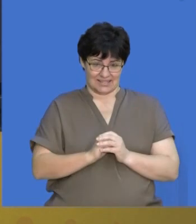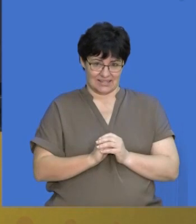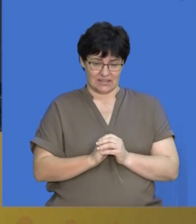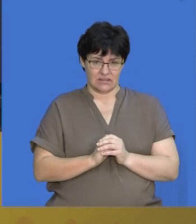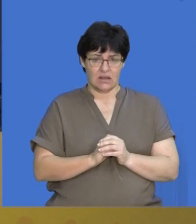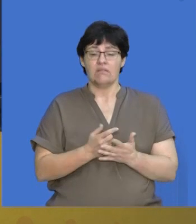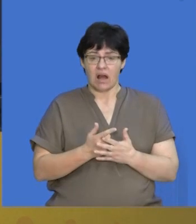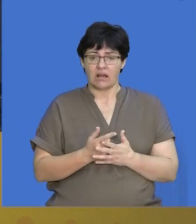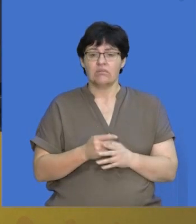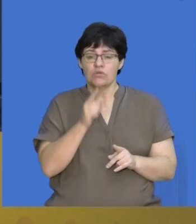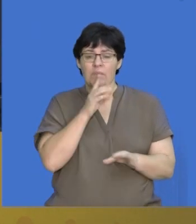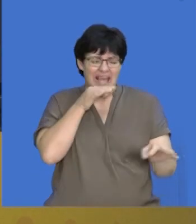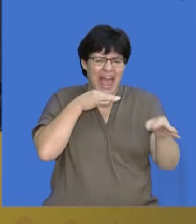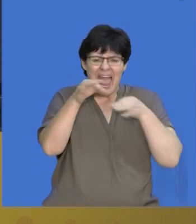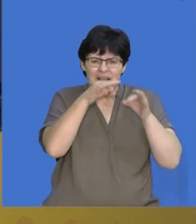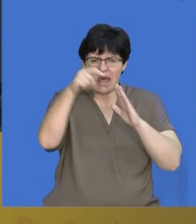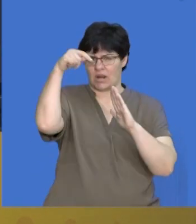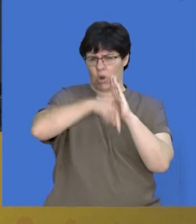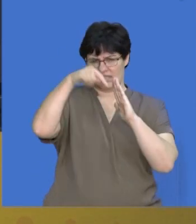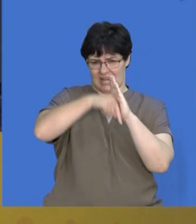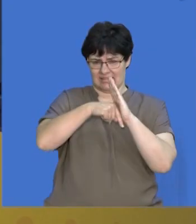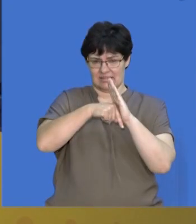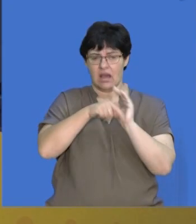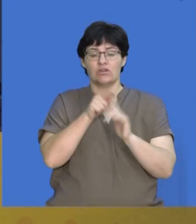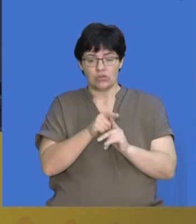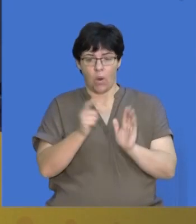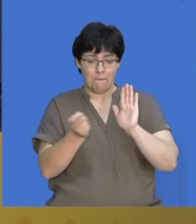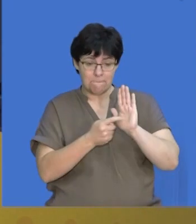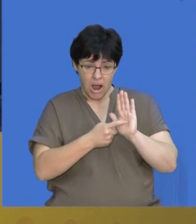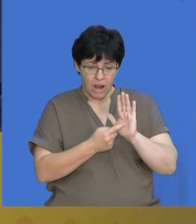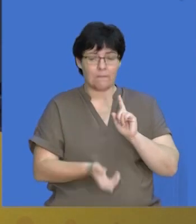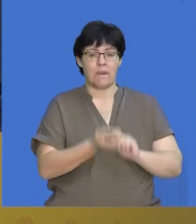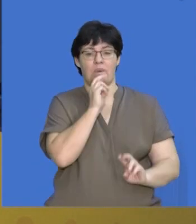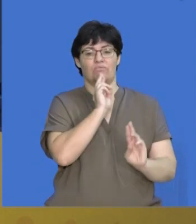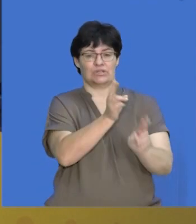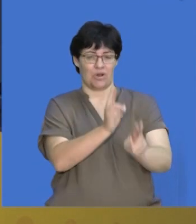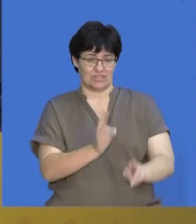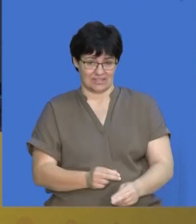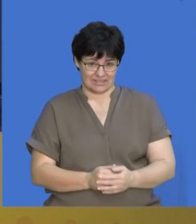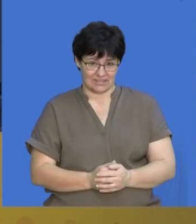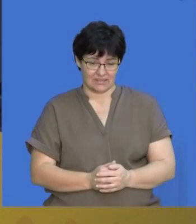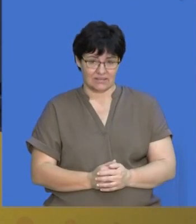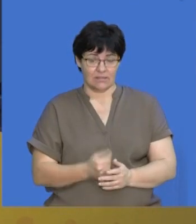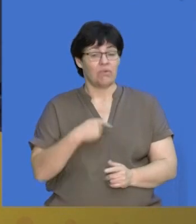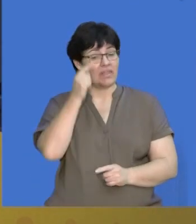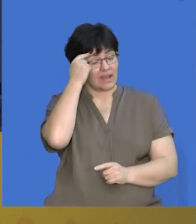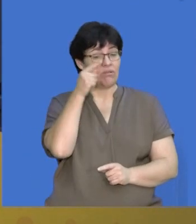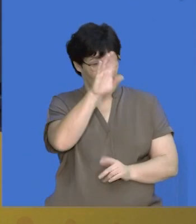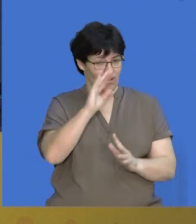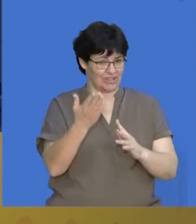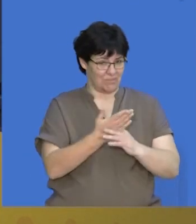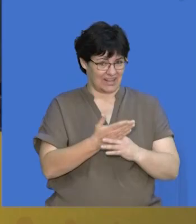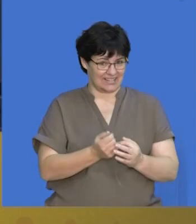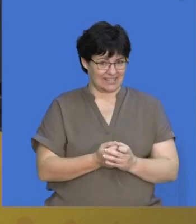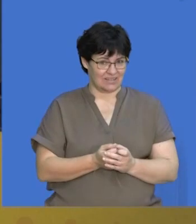it's about qualifying that content in order for better enabled responses. With that, I think you deserve a